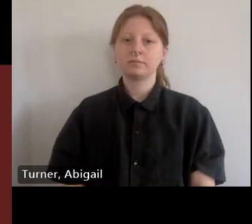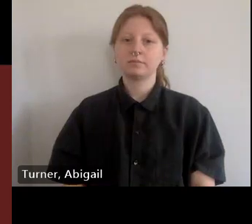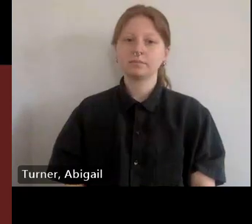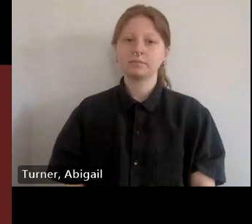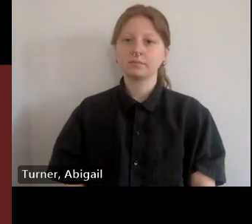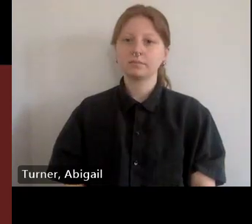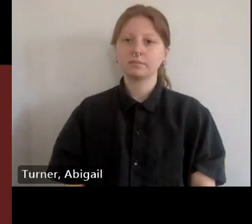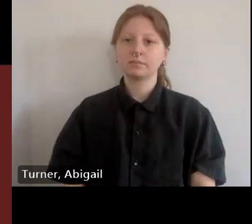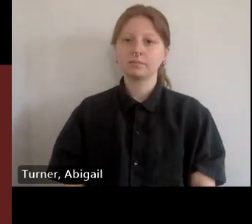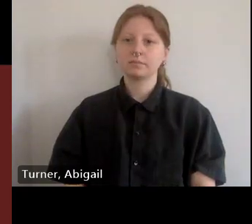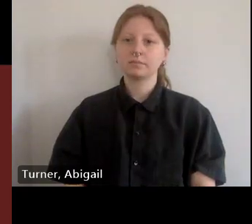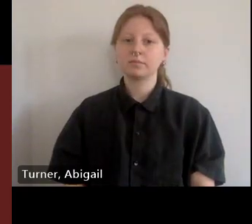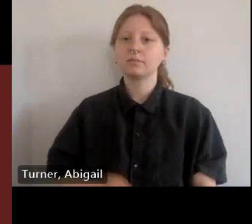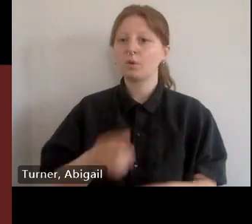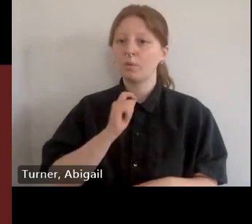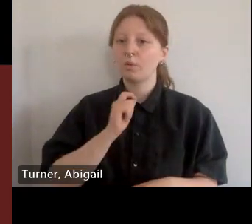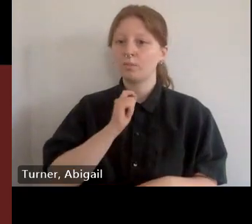You're muted now.